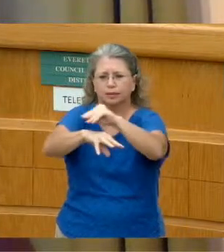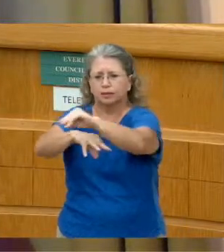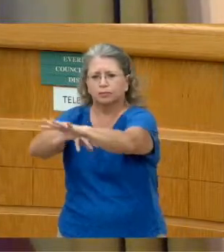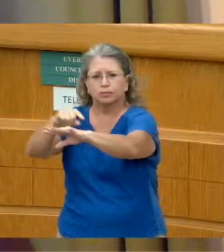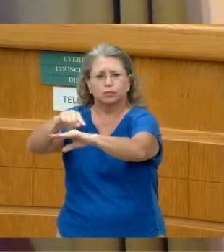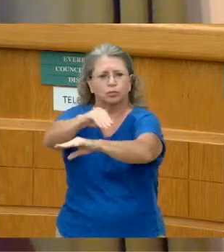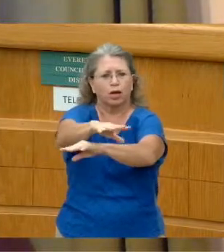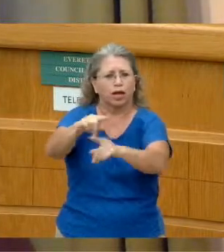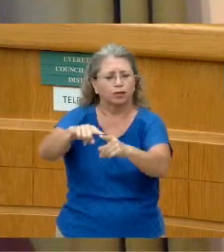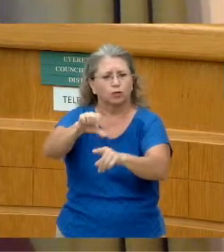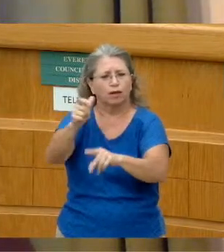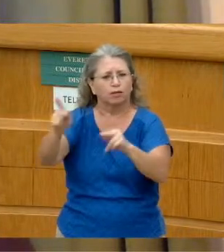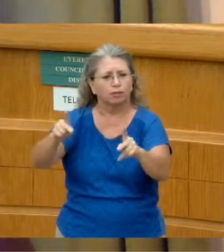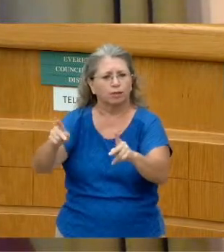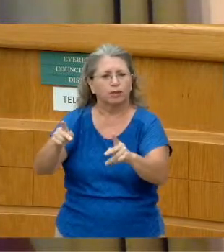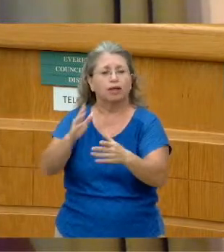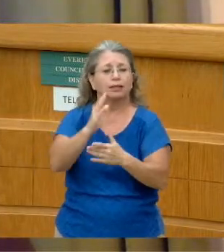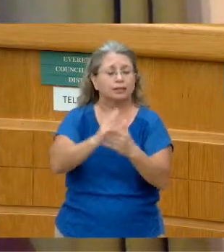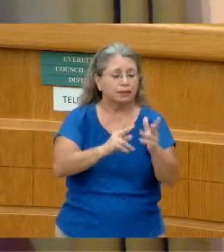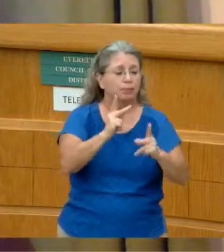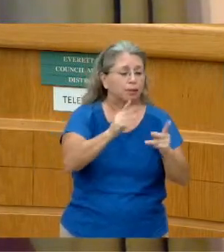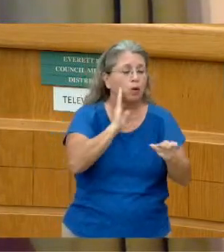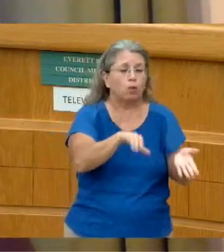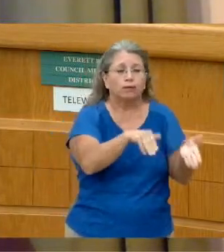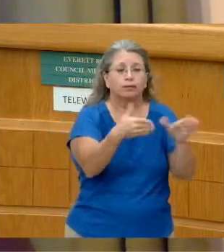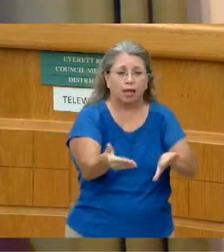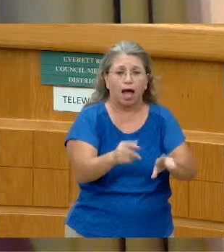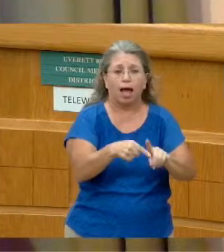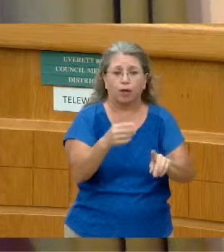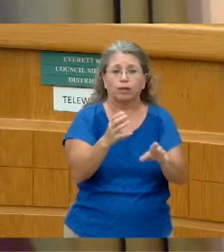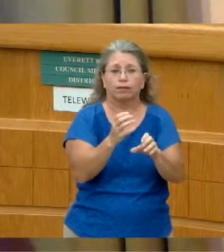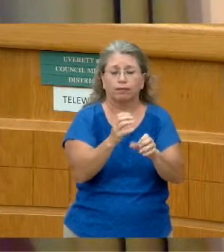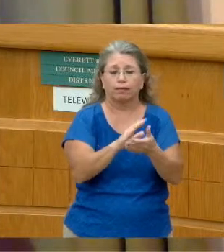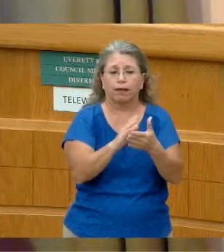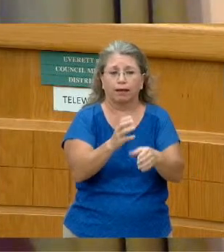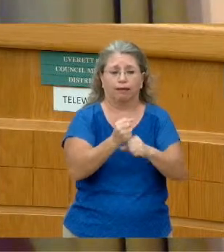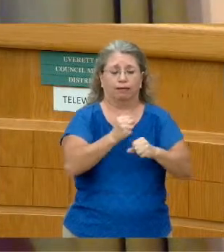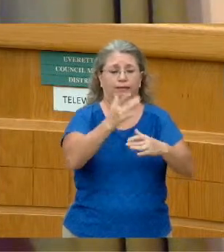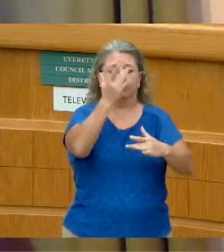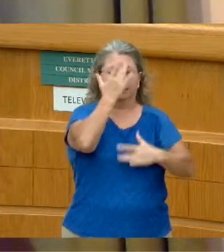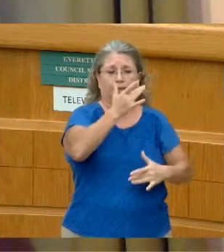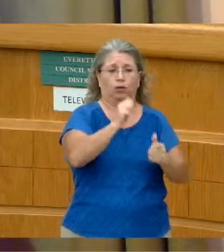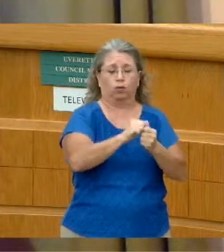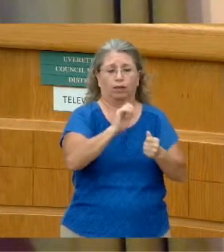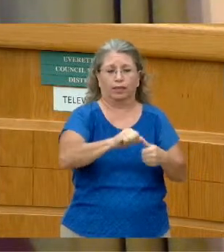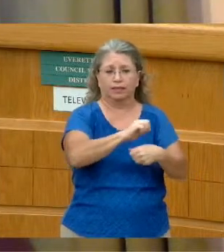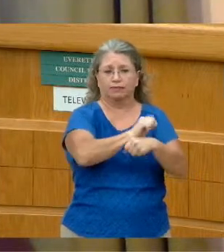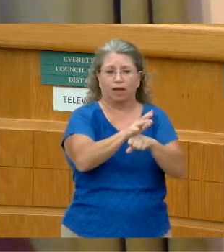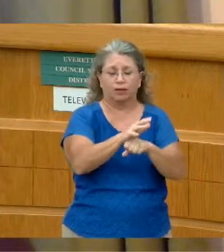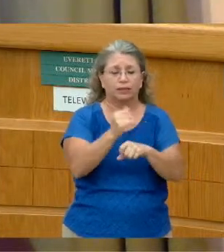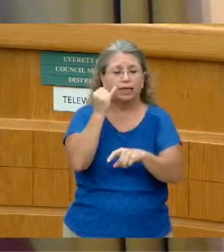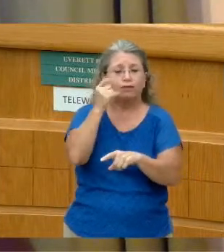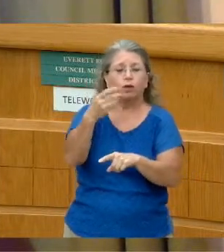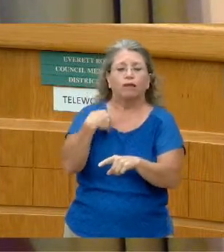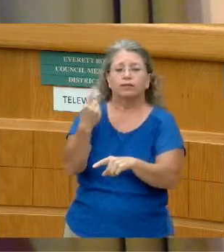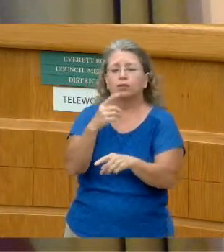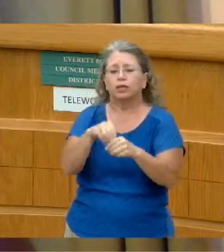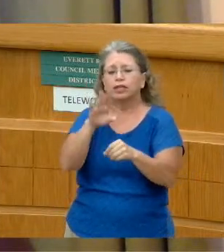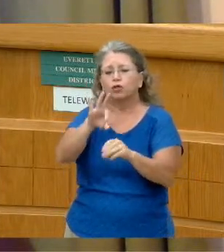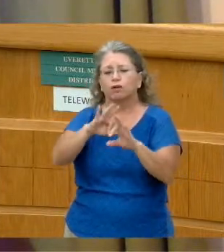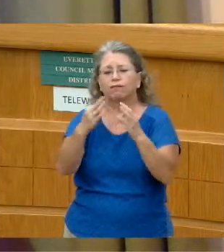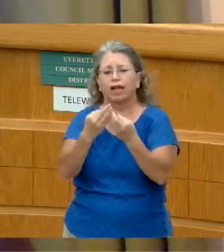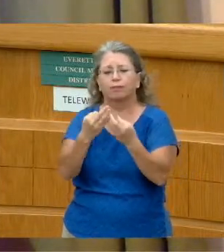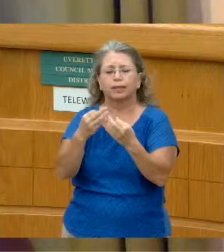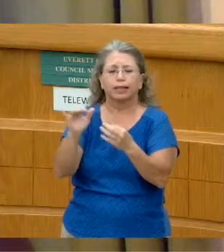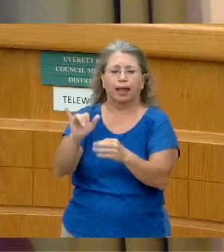Some people will die when they get the virus. If you have a Mary in your family, regardless of their age, please